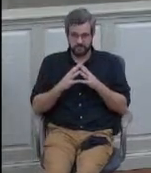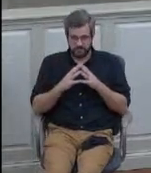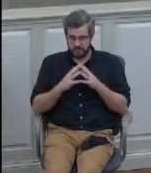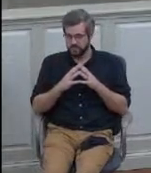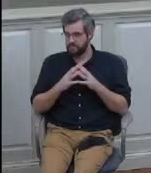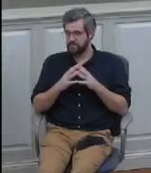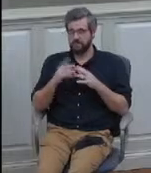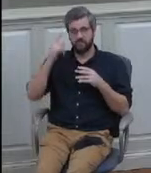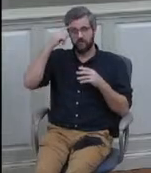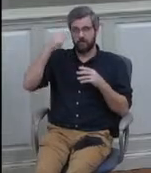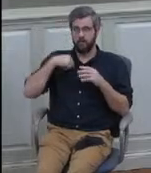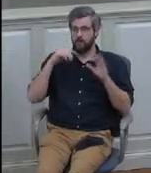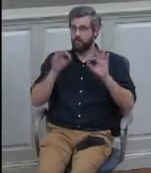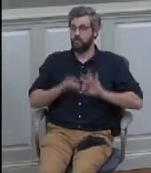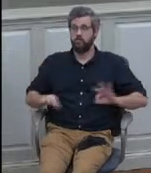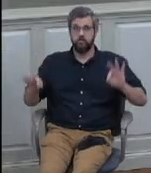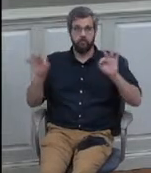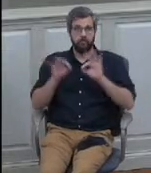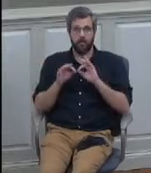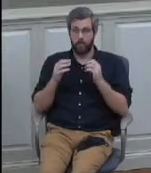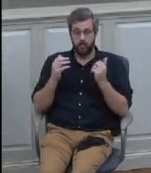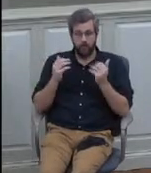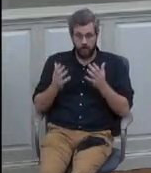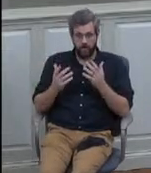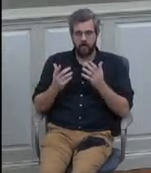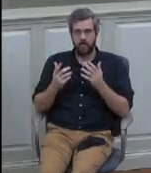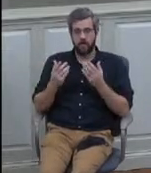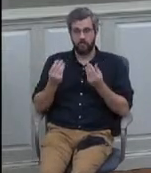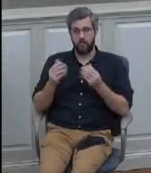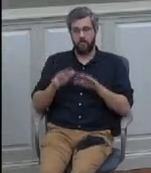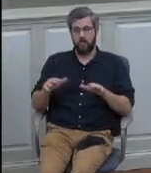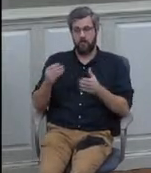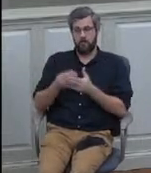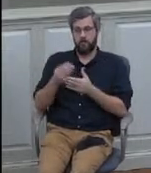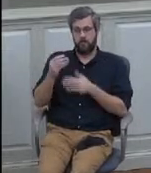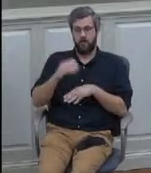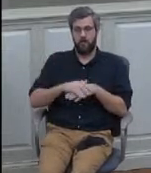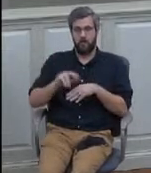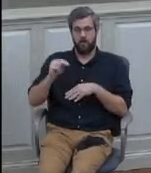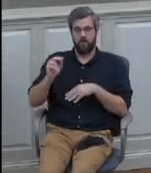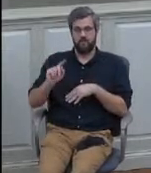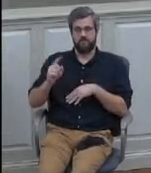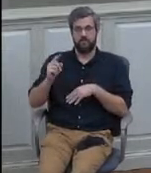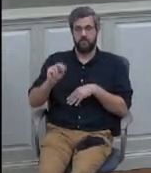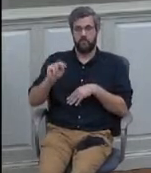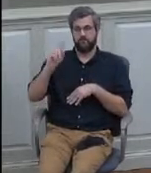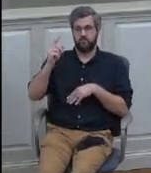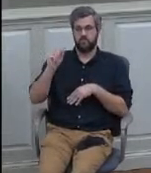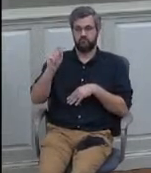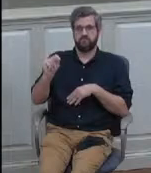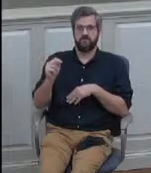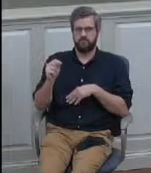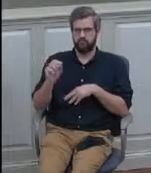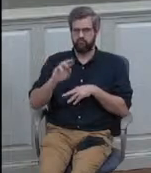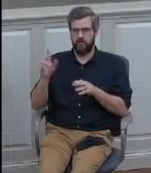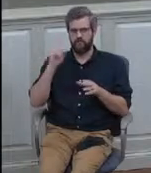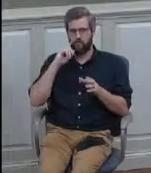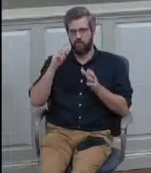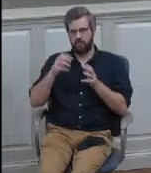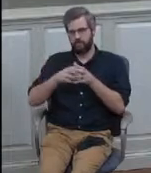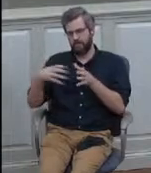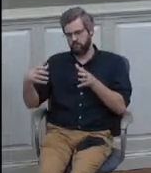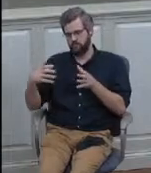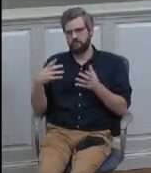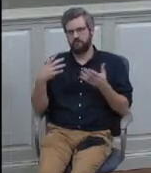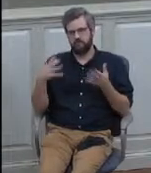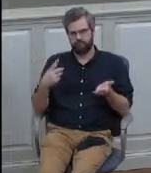Urgently for me is working on getting that property that was purchased on North First Street ready for expansion. We need to figure out the drainage. I've talked